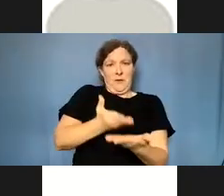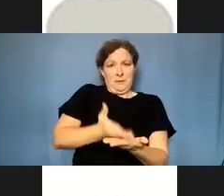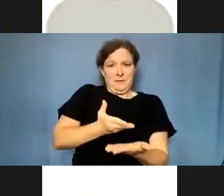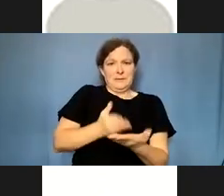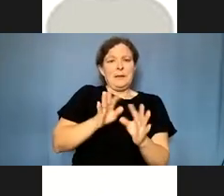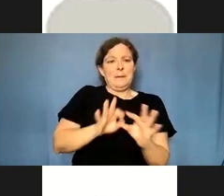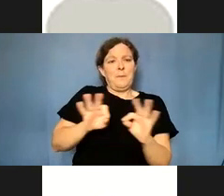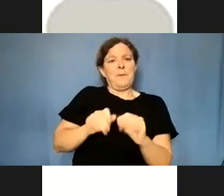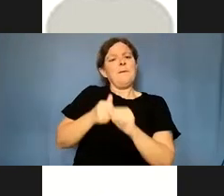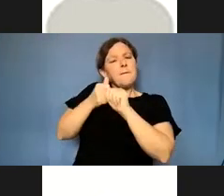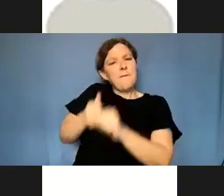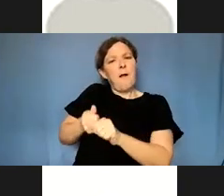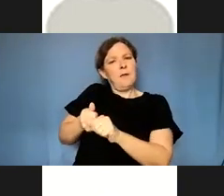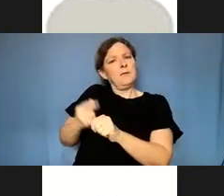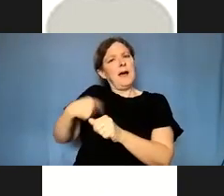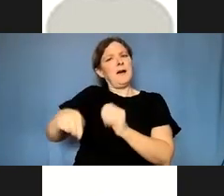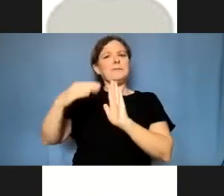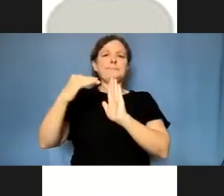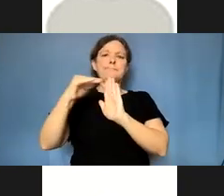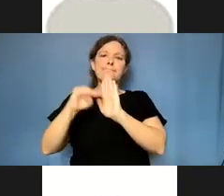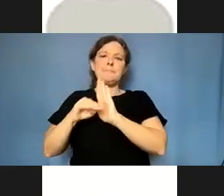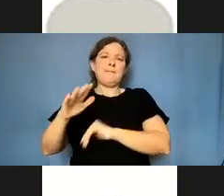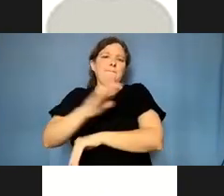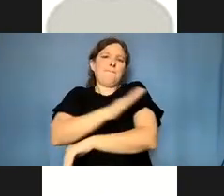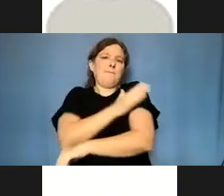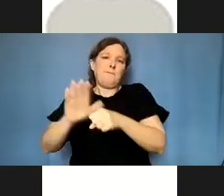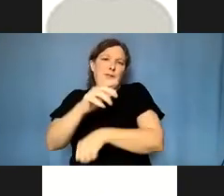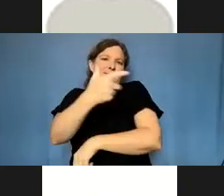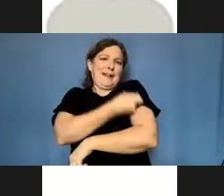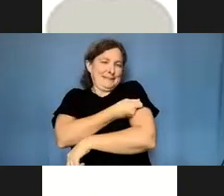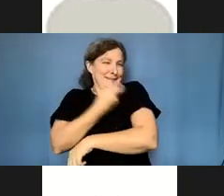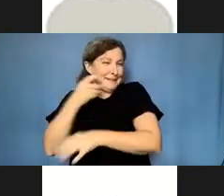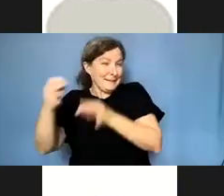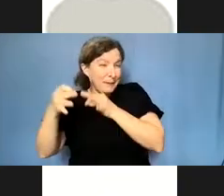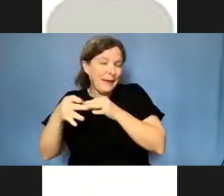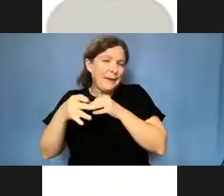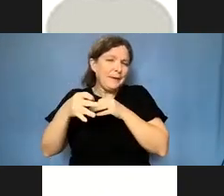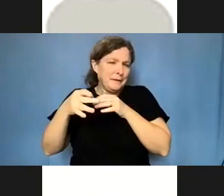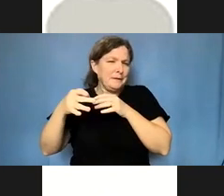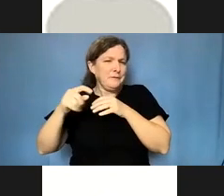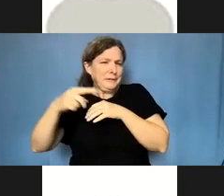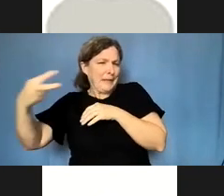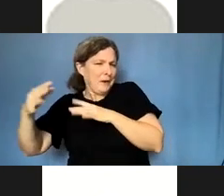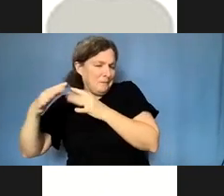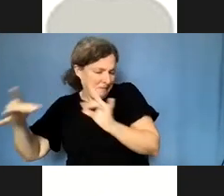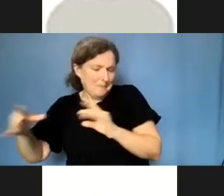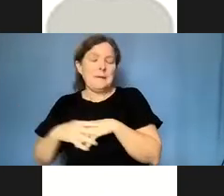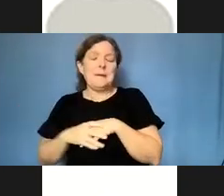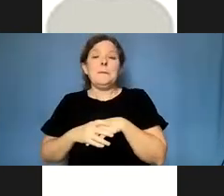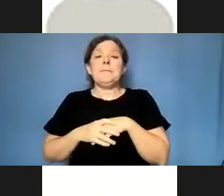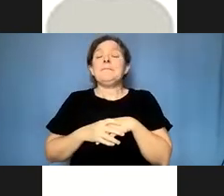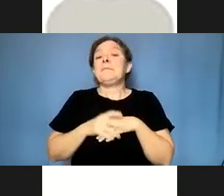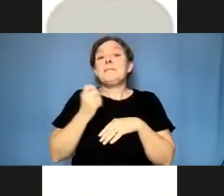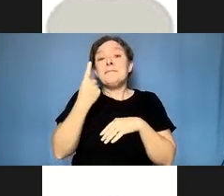Ontario's definition of fully vaccinated. So that's the definition I went over a minute ago. So first of all, any paper receipts